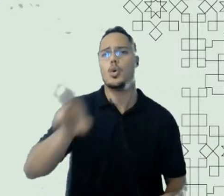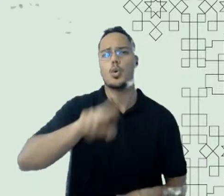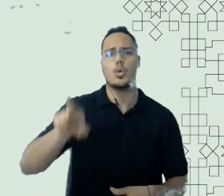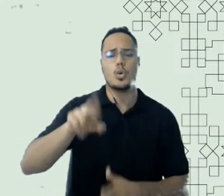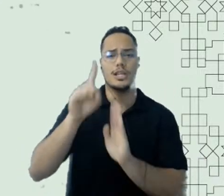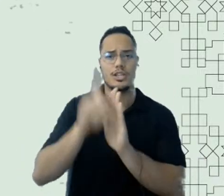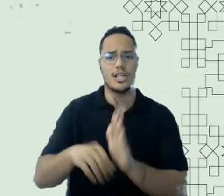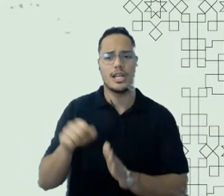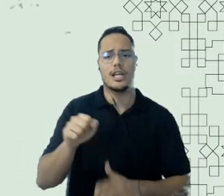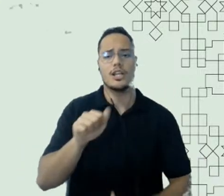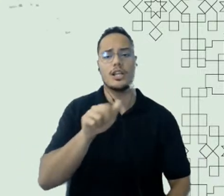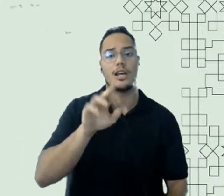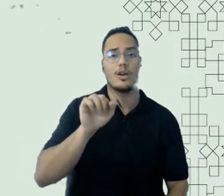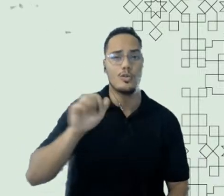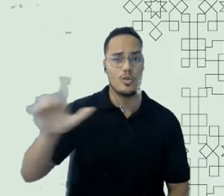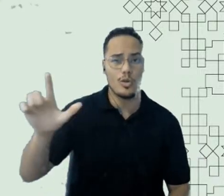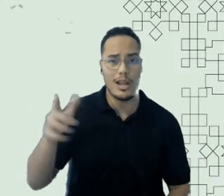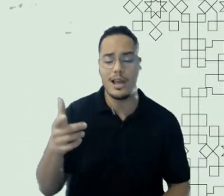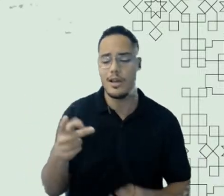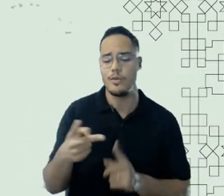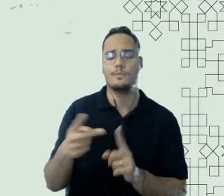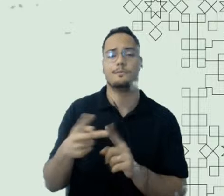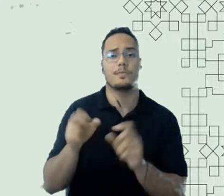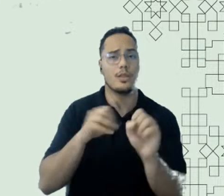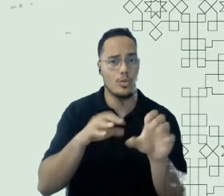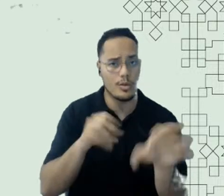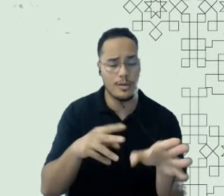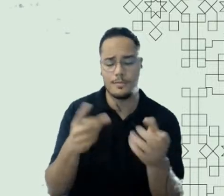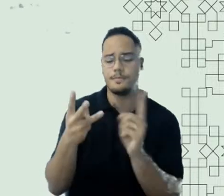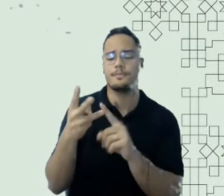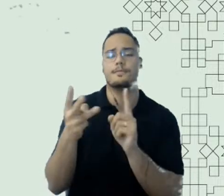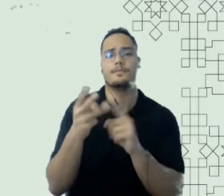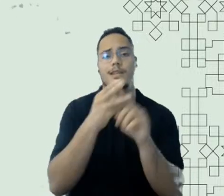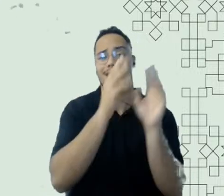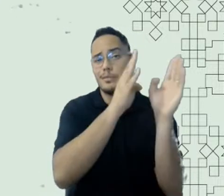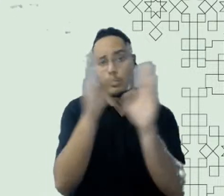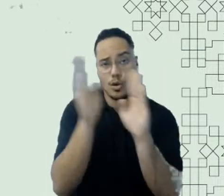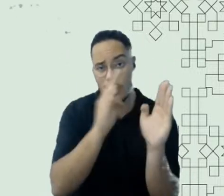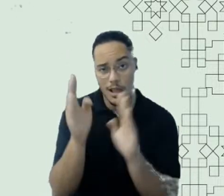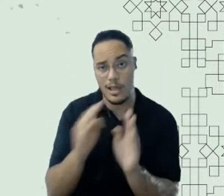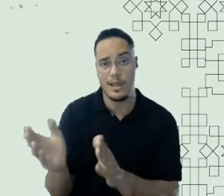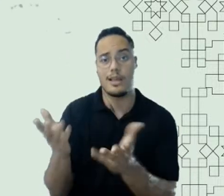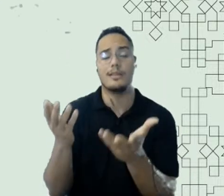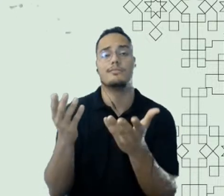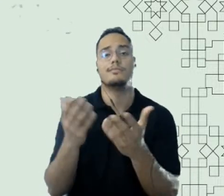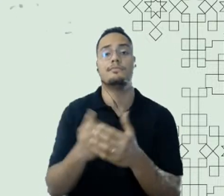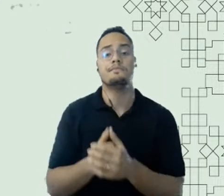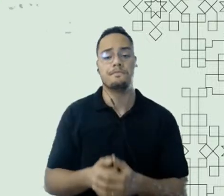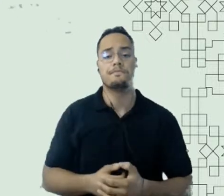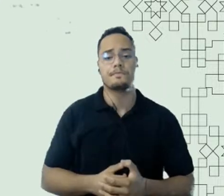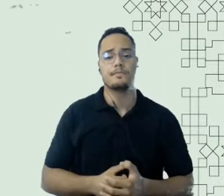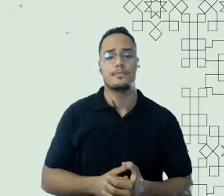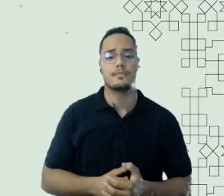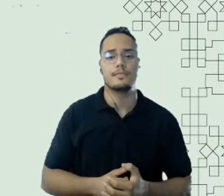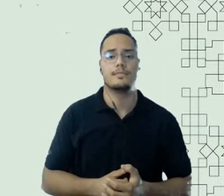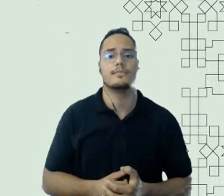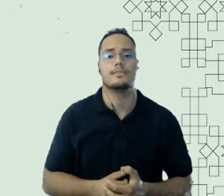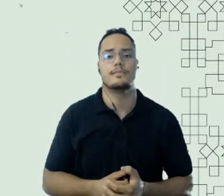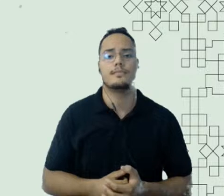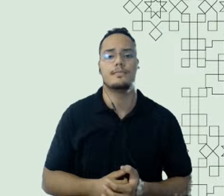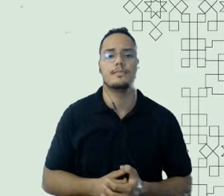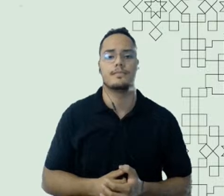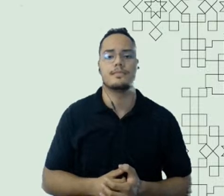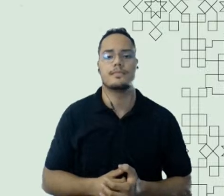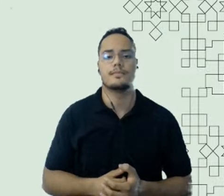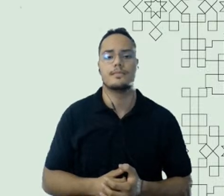tools to develop services for the public good. So they were completely a change of scenario. There